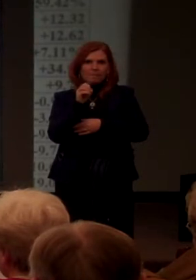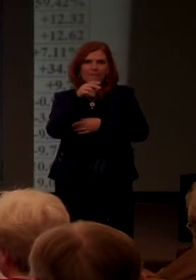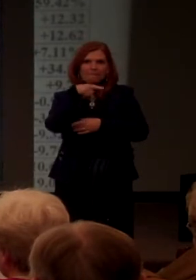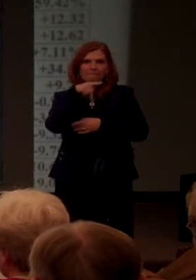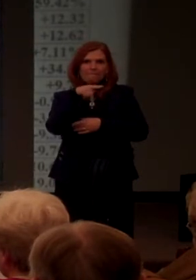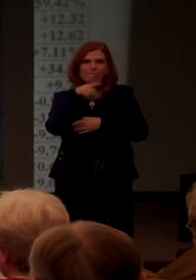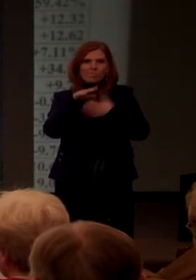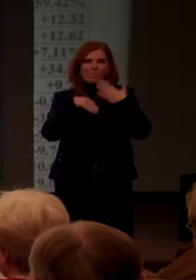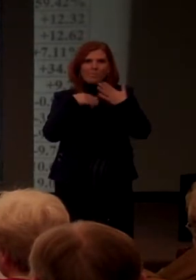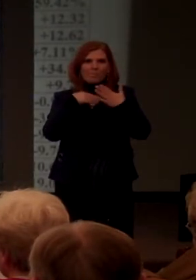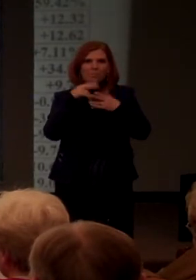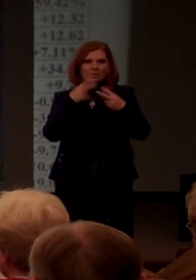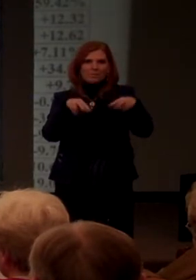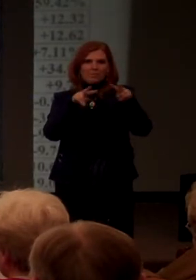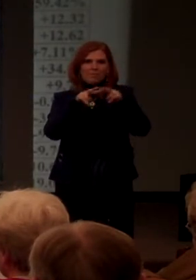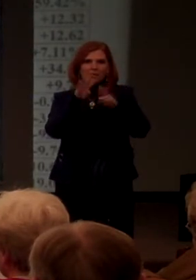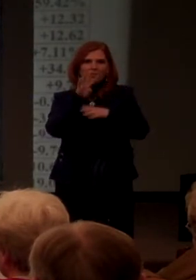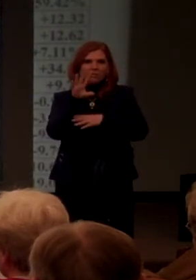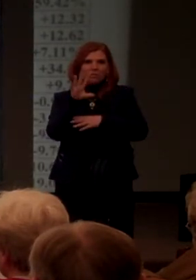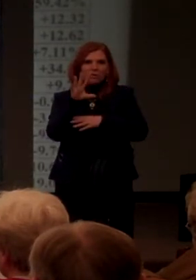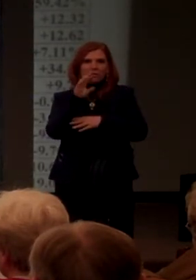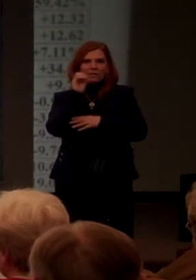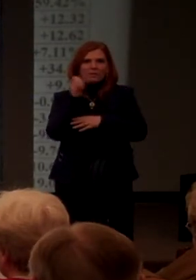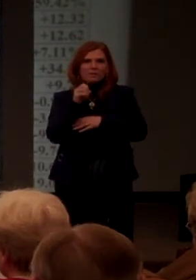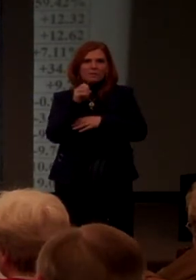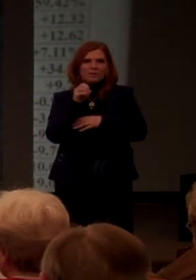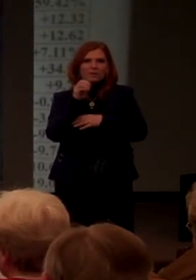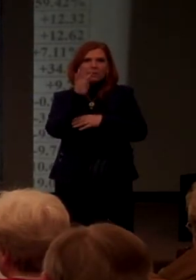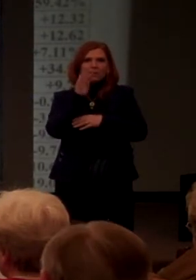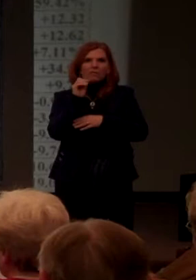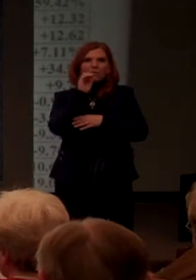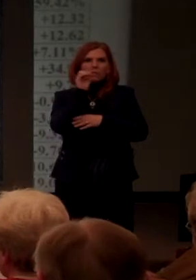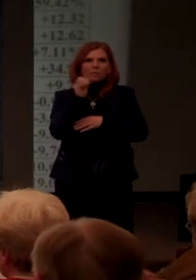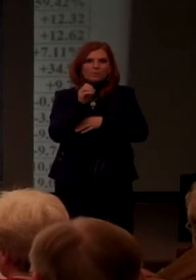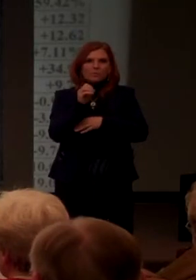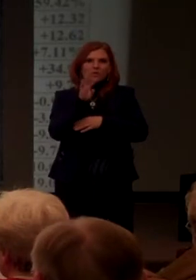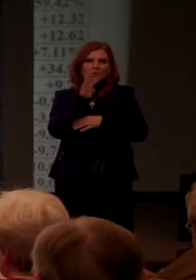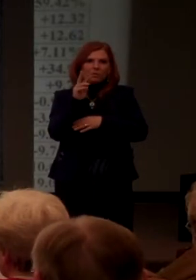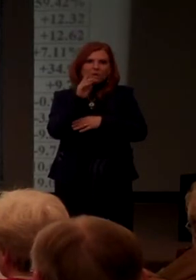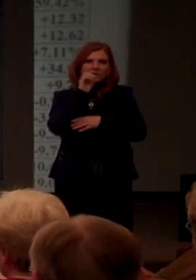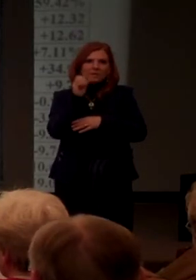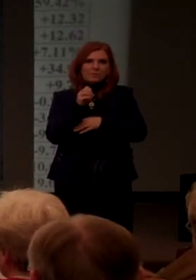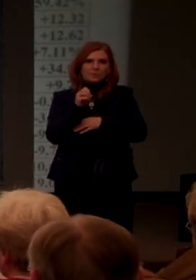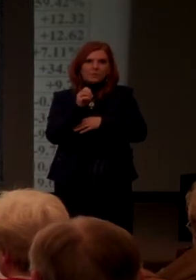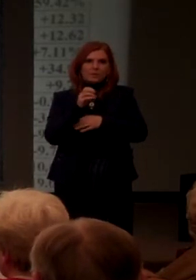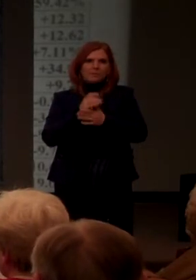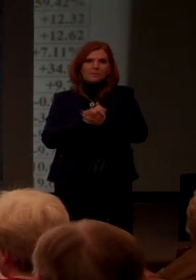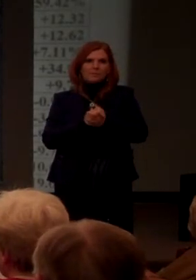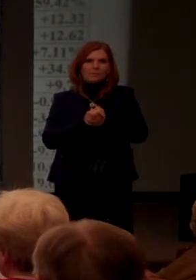Pleasant Valley, 45%. Elm Grove, 40%. Patterson, 46%.